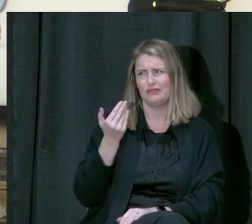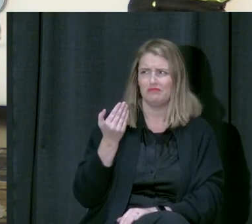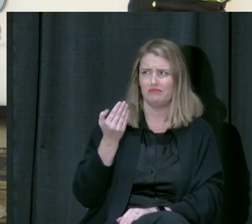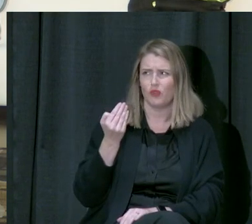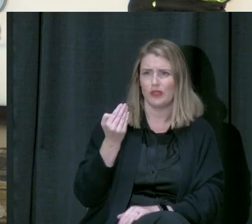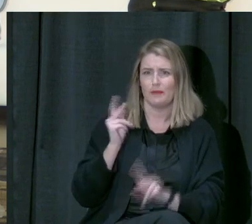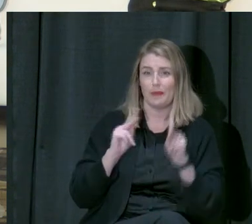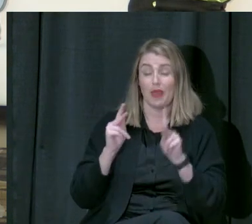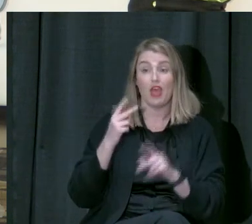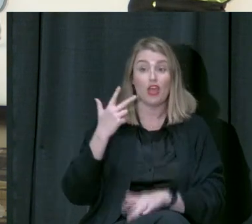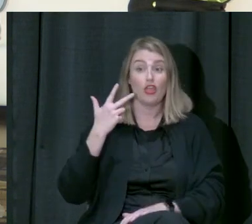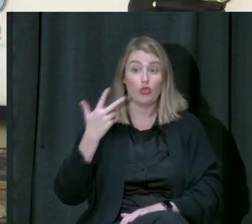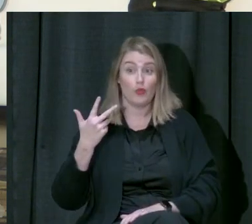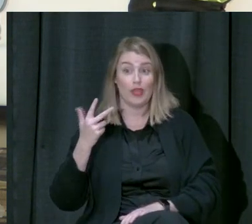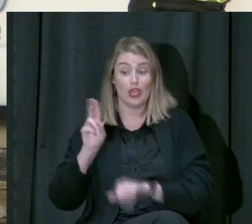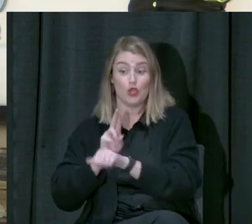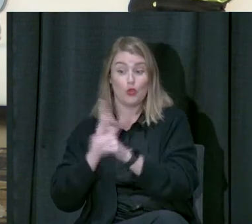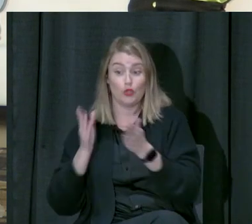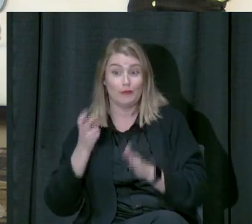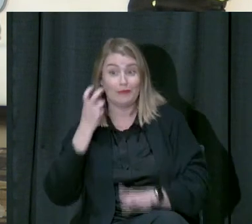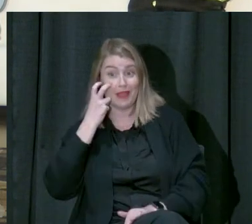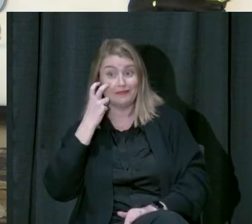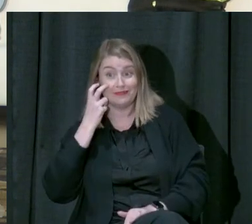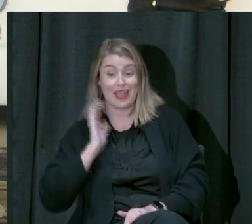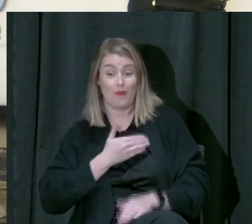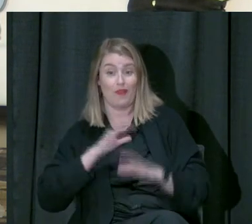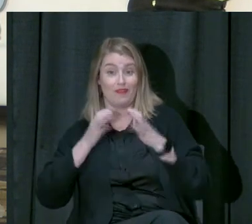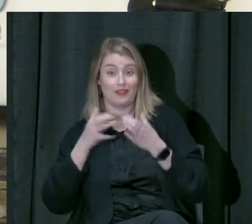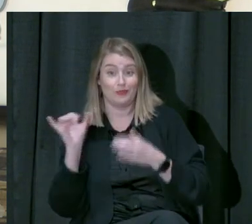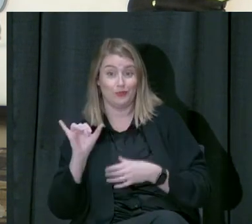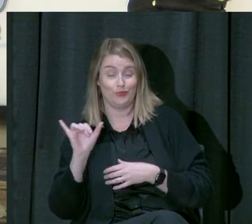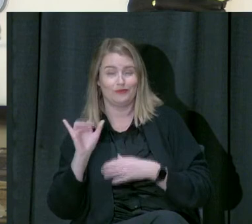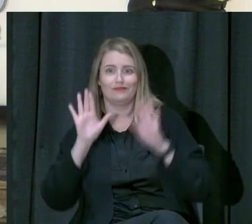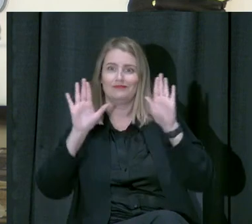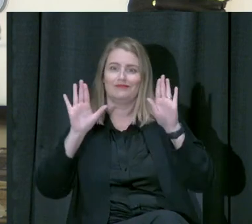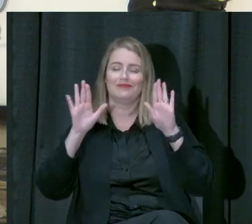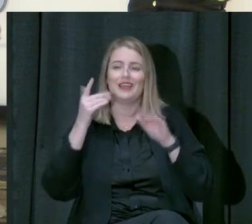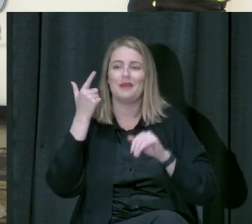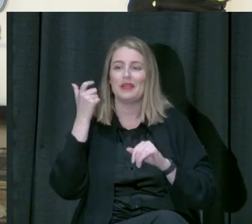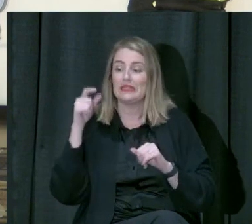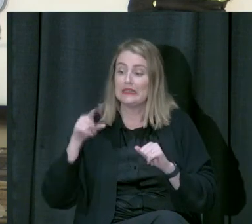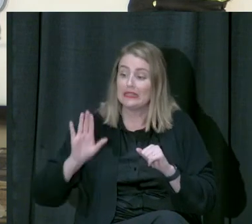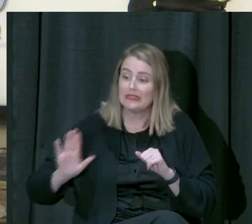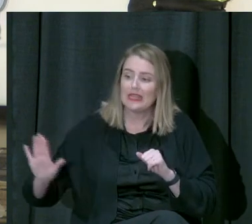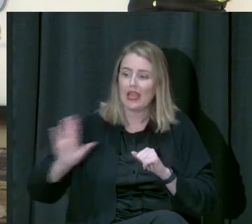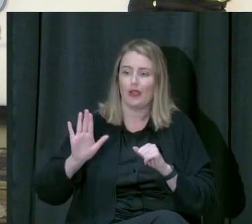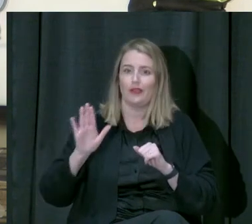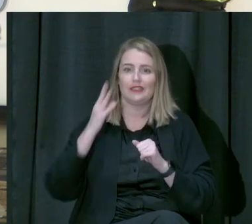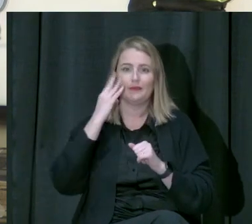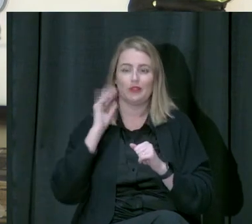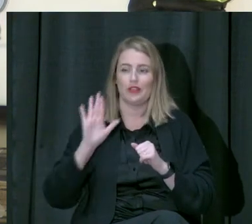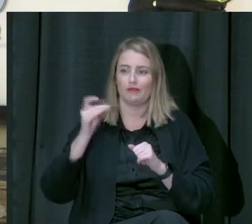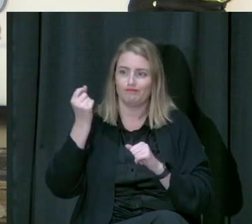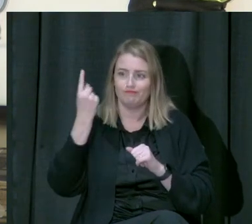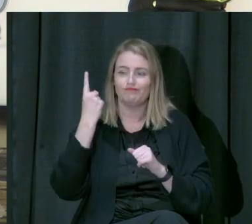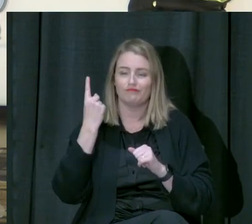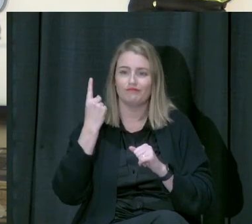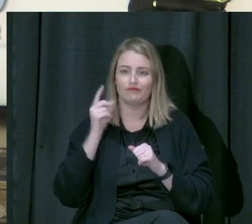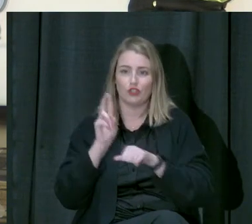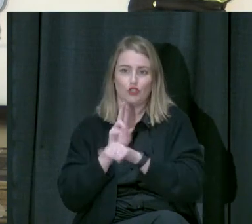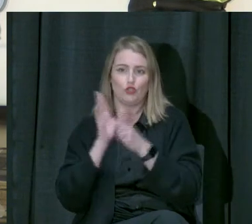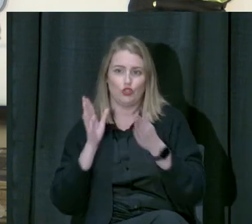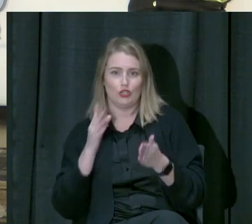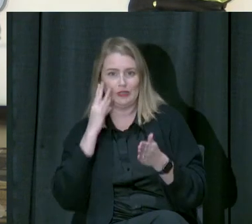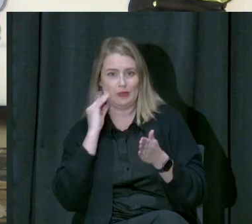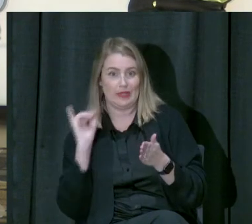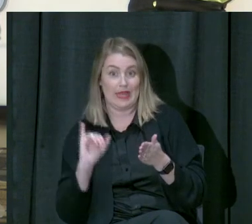actually 3 blind users in our class. It was really great because their experience and understanding of what that user experience